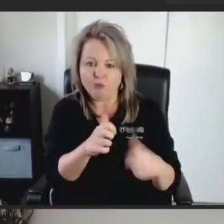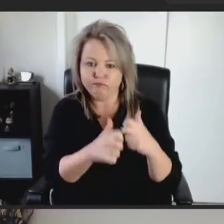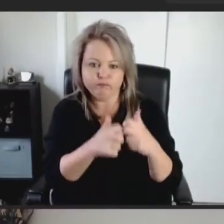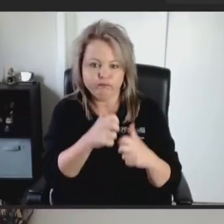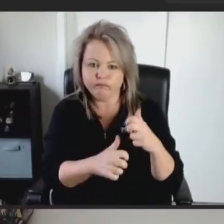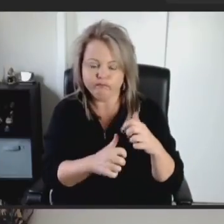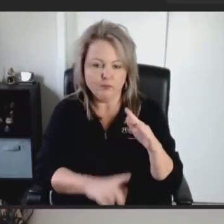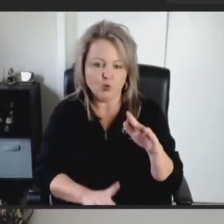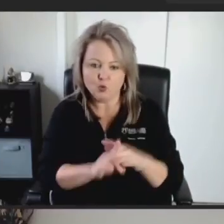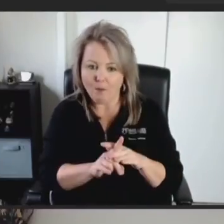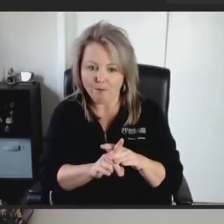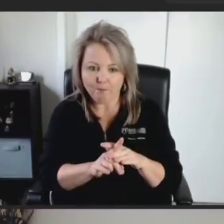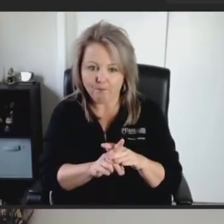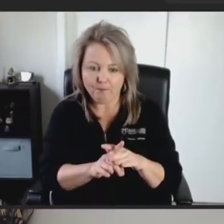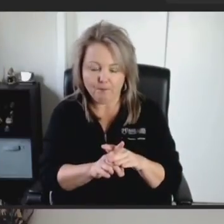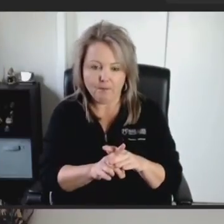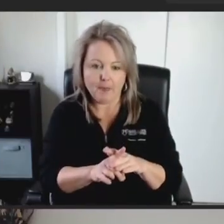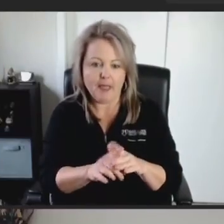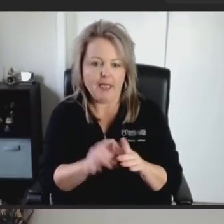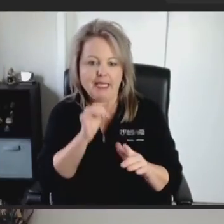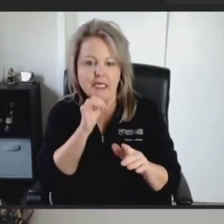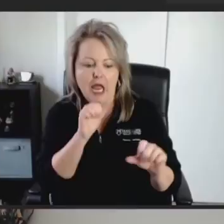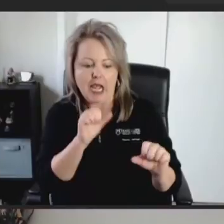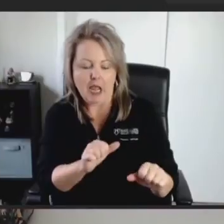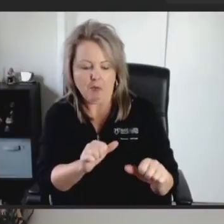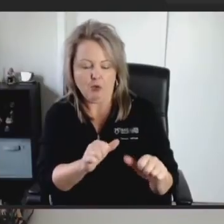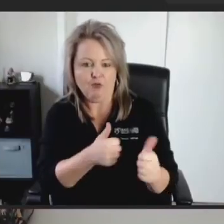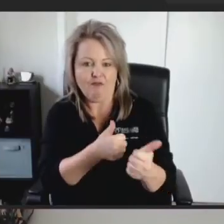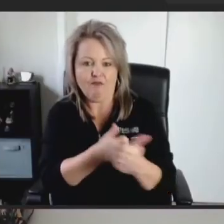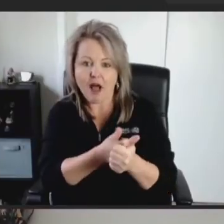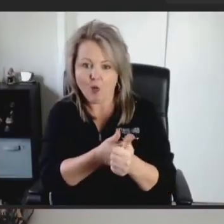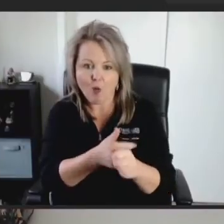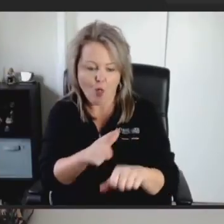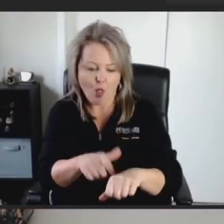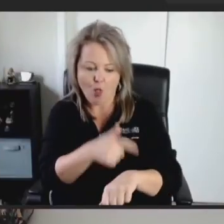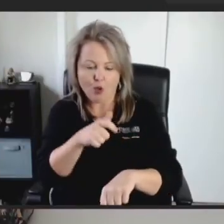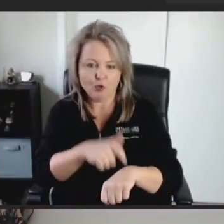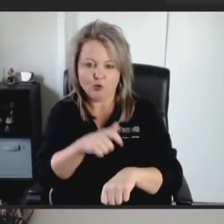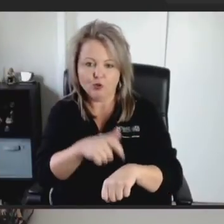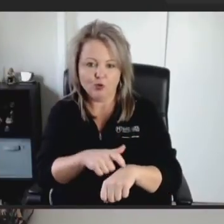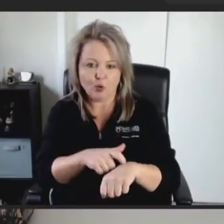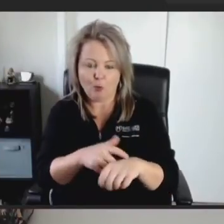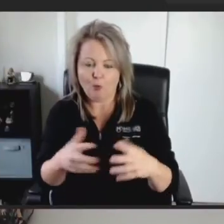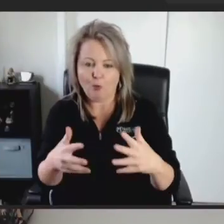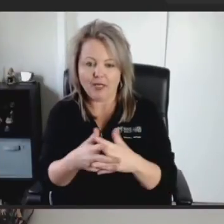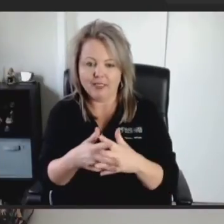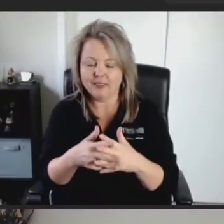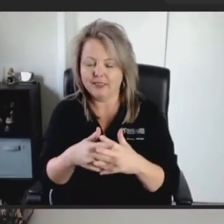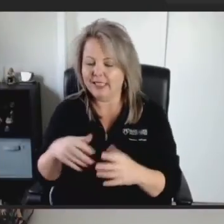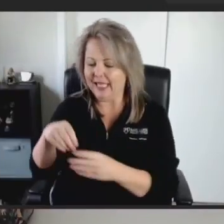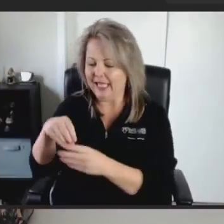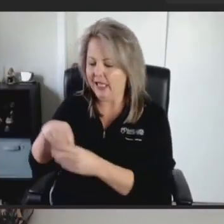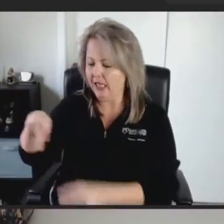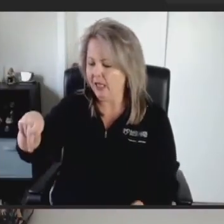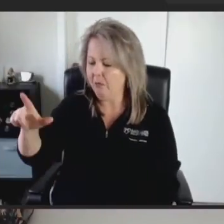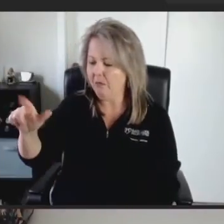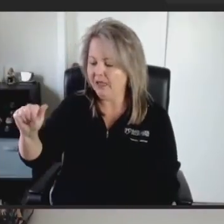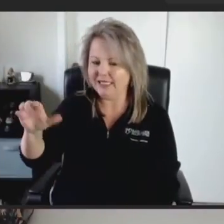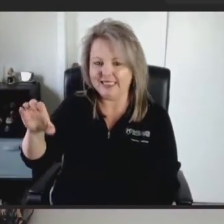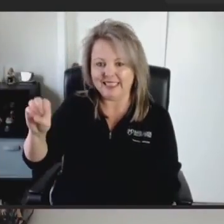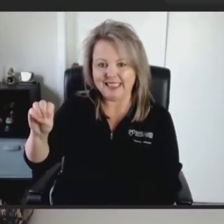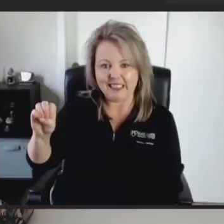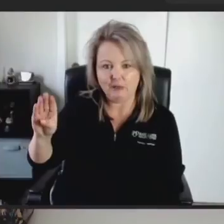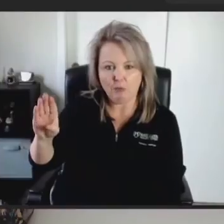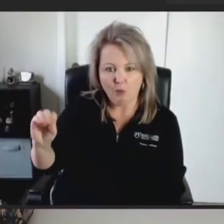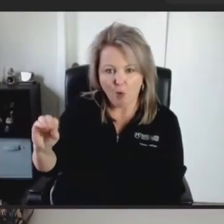they weren't able to follow the long-term pregnancies. In the placebo group, there was one miscarriage and one other